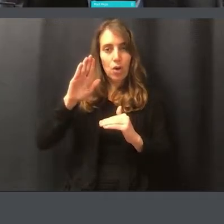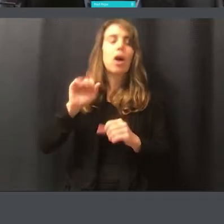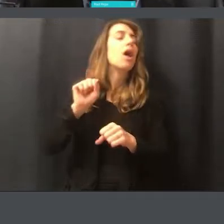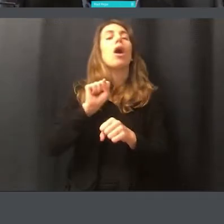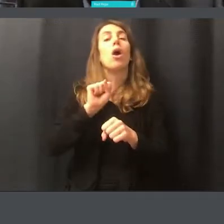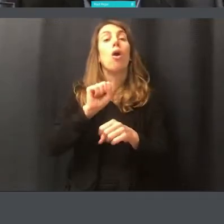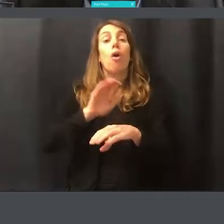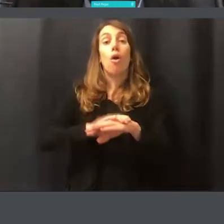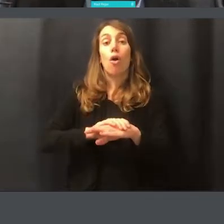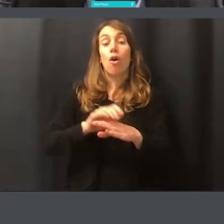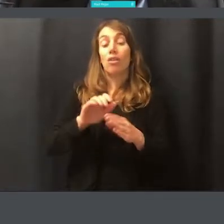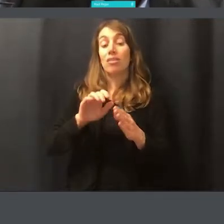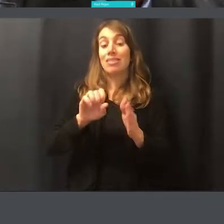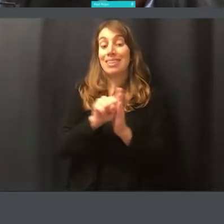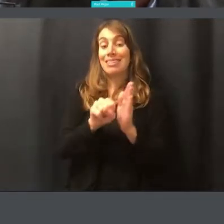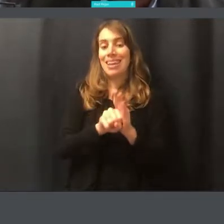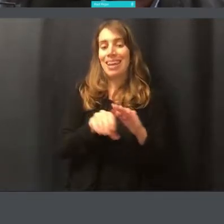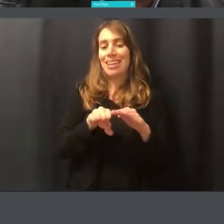it's 18.7%.